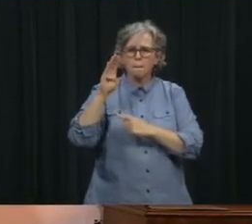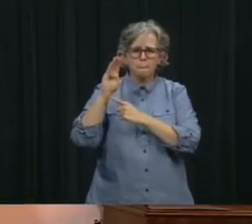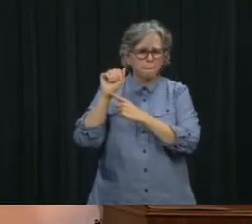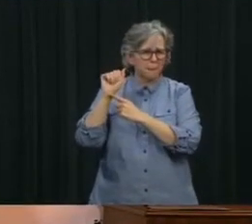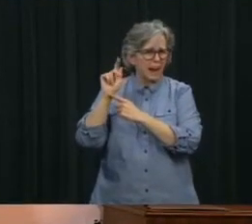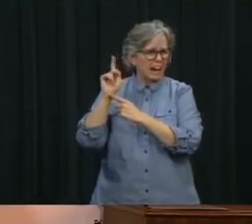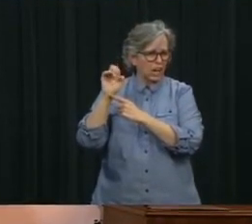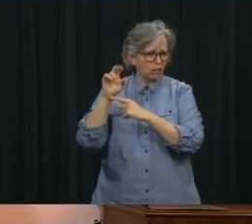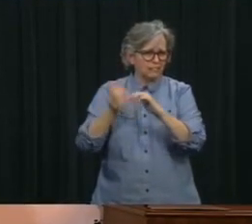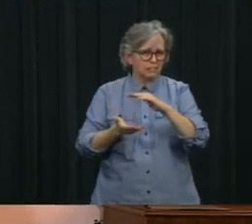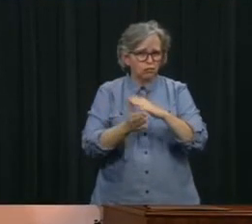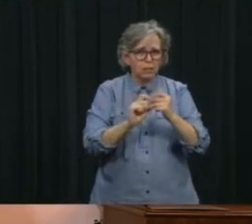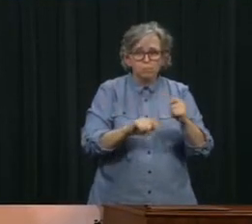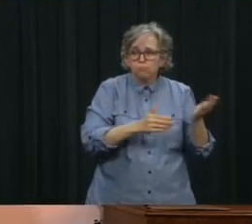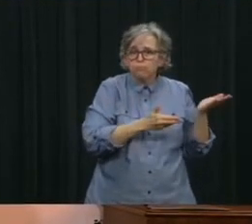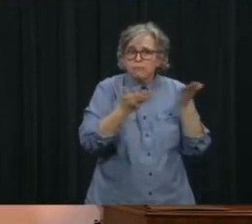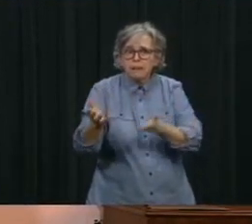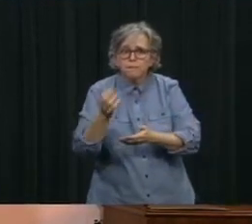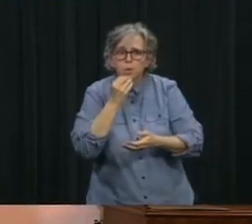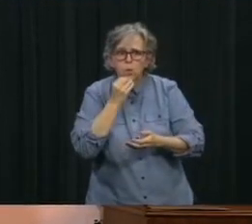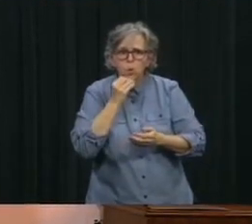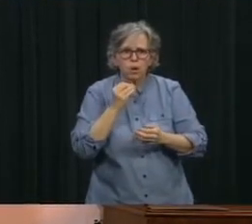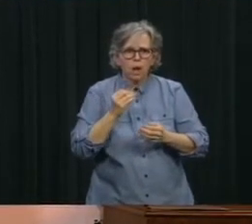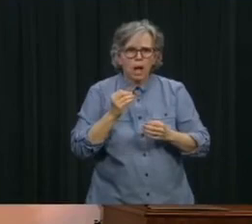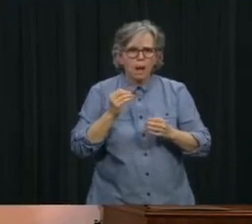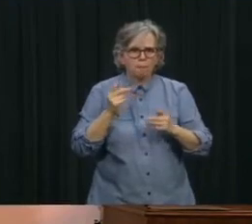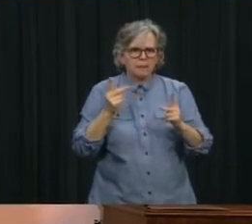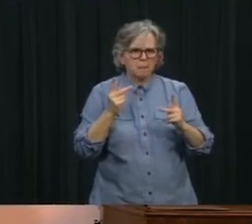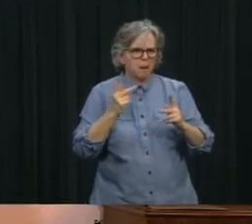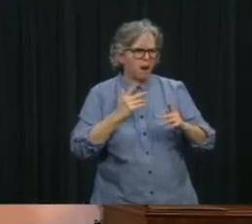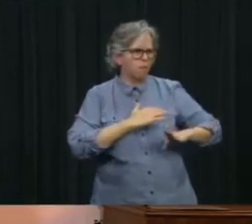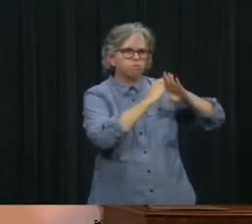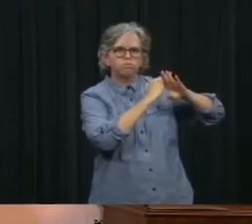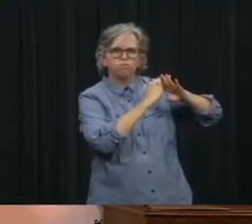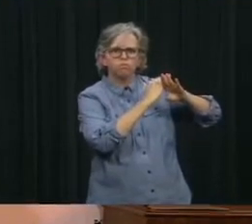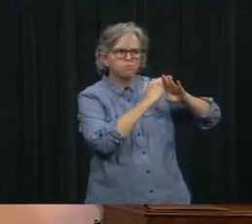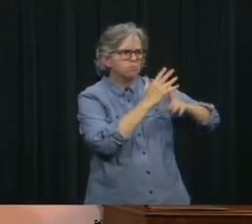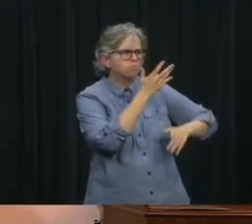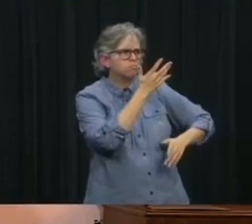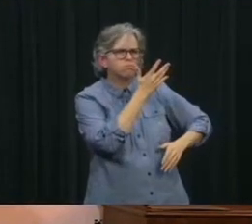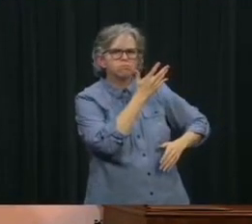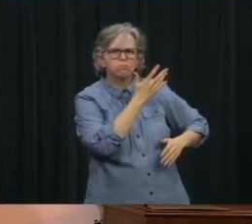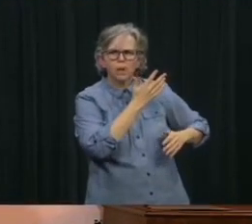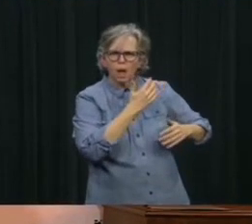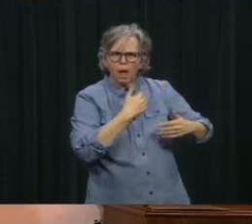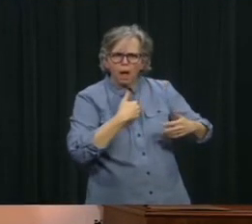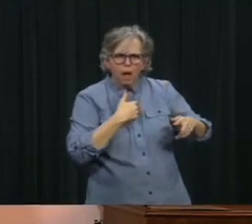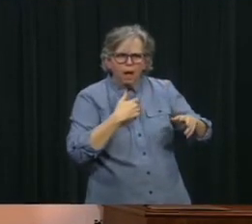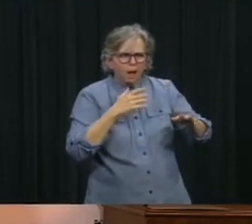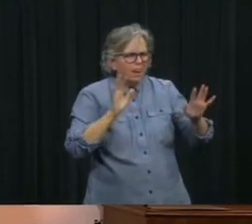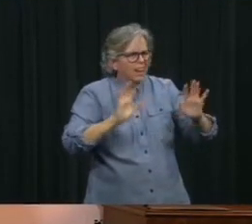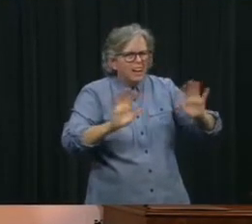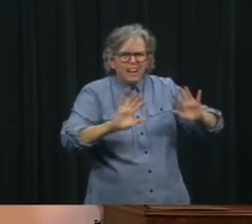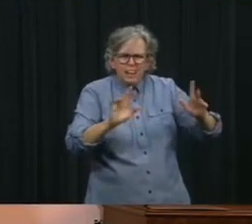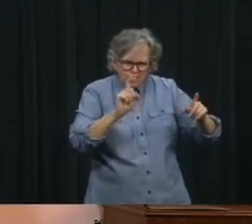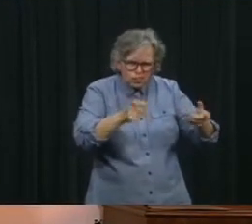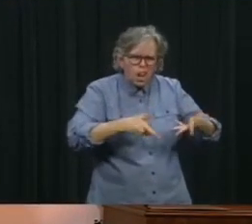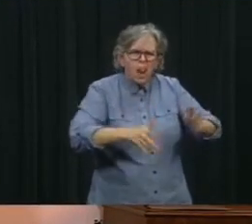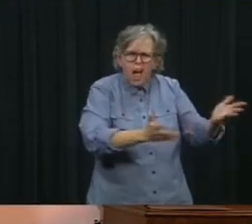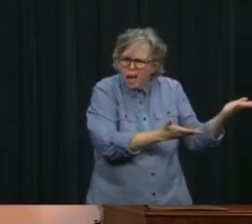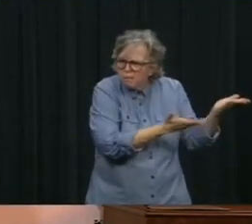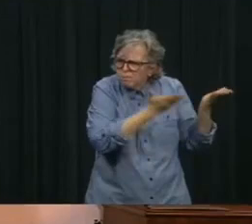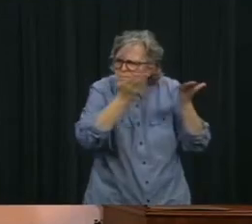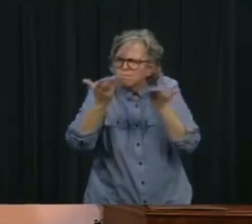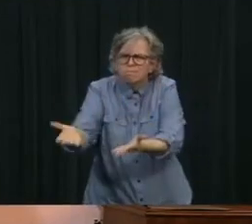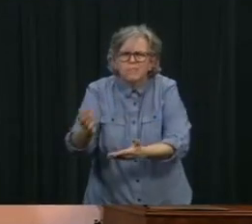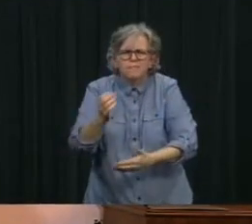opposite of what we should be doing. That's not science, that's fear. We need to make those deliveries. We need to deliver that food. We need to encircle